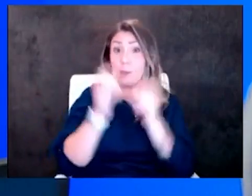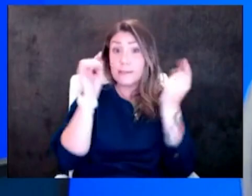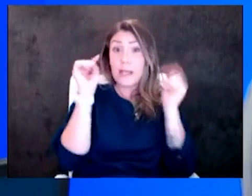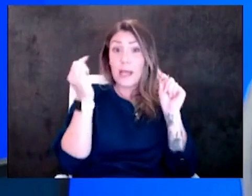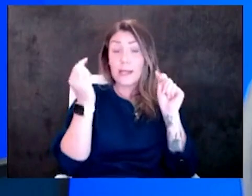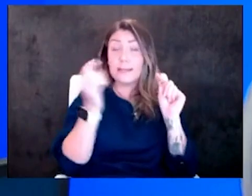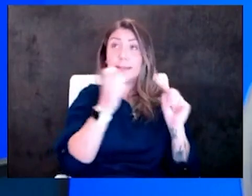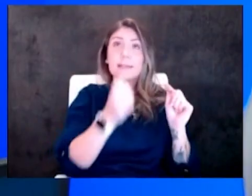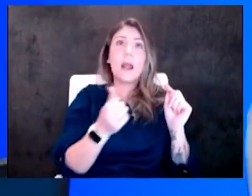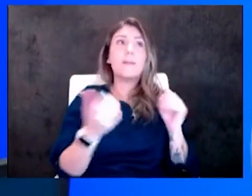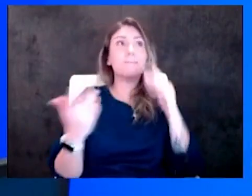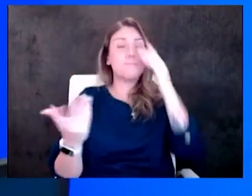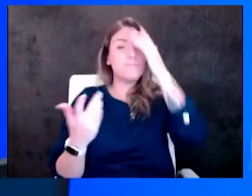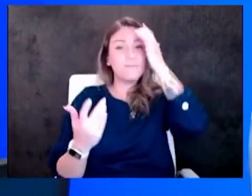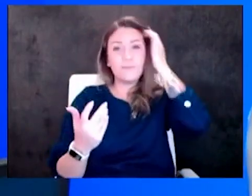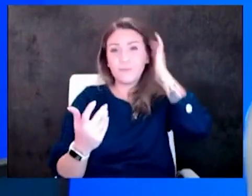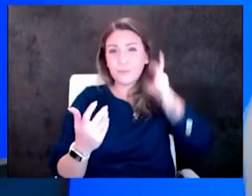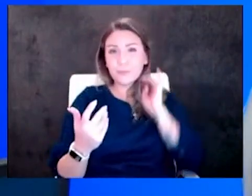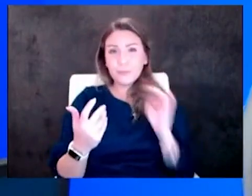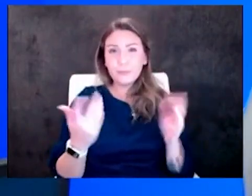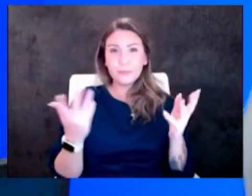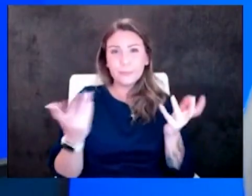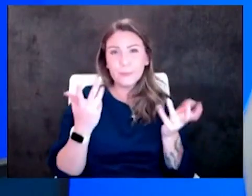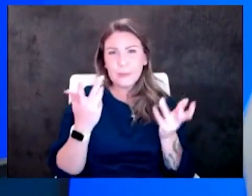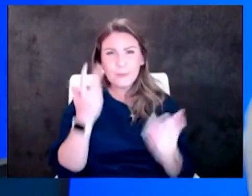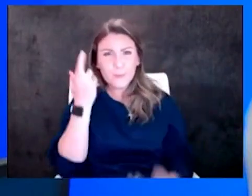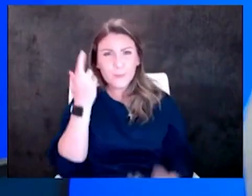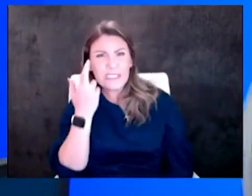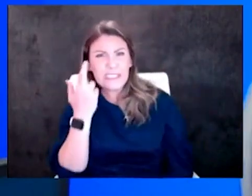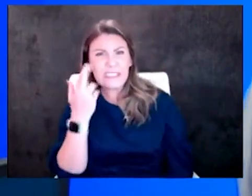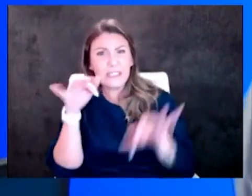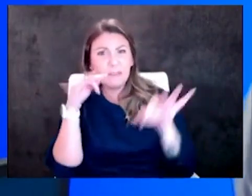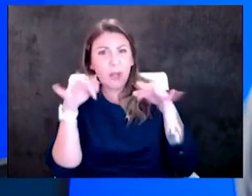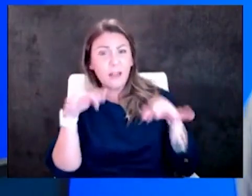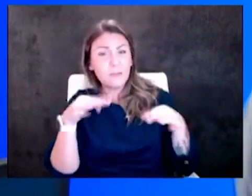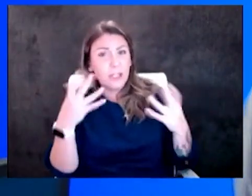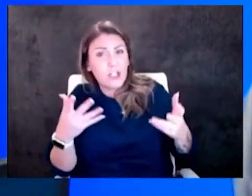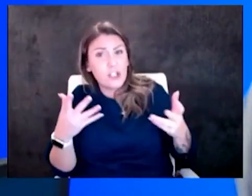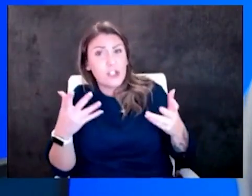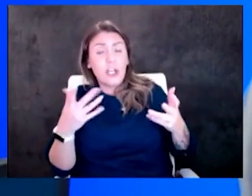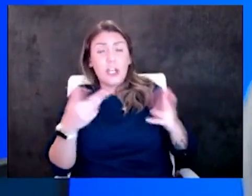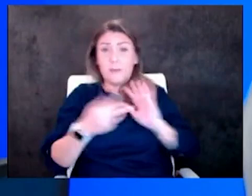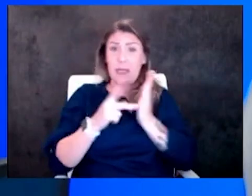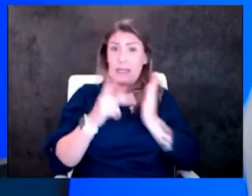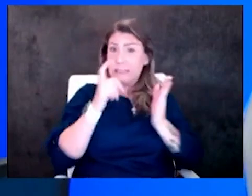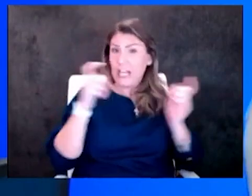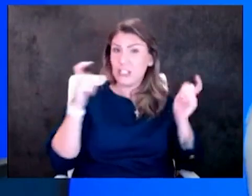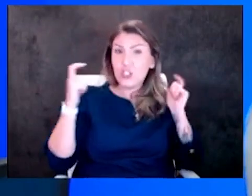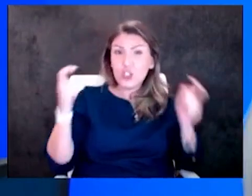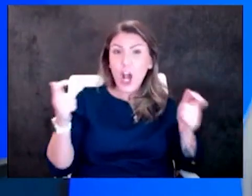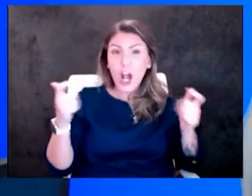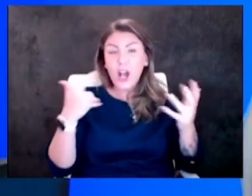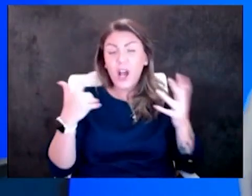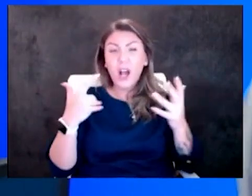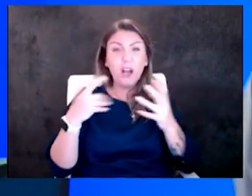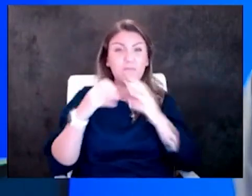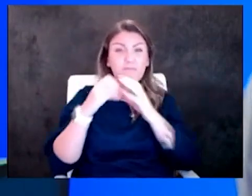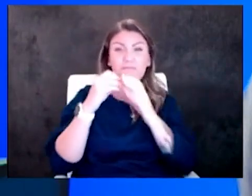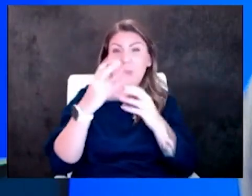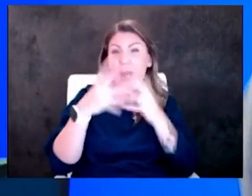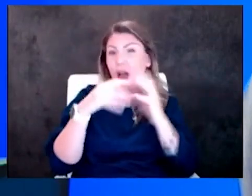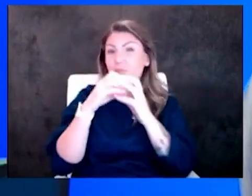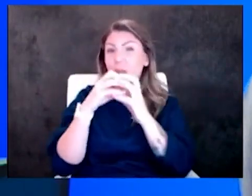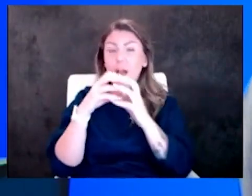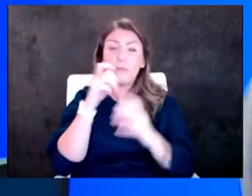a mechanical explanation for, meaning it's not a large aneurysm causing the headache, it's not a big tumor causing the